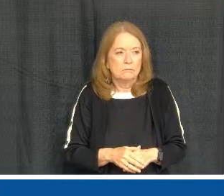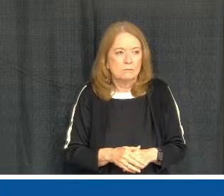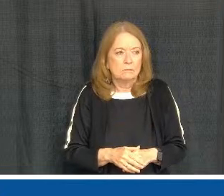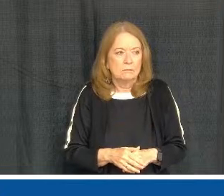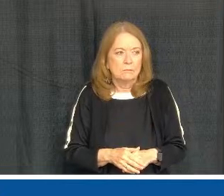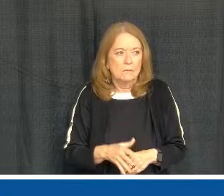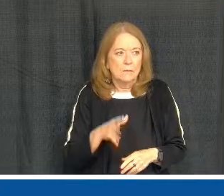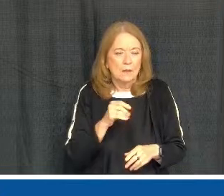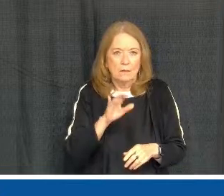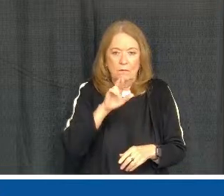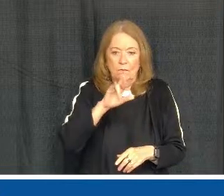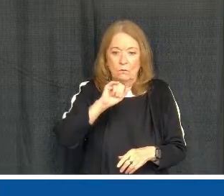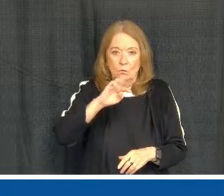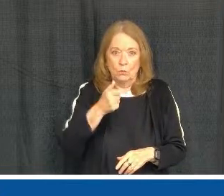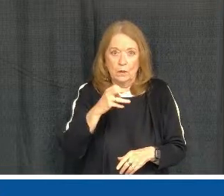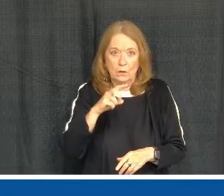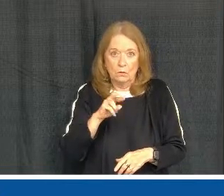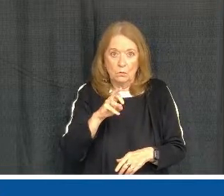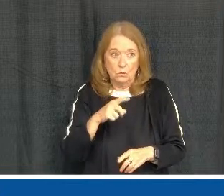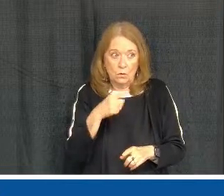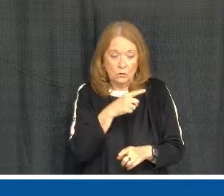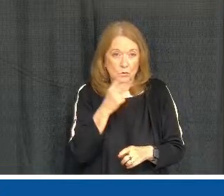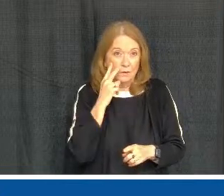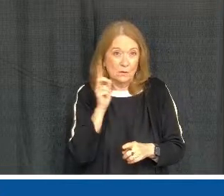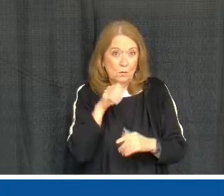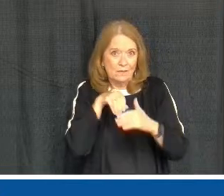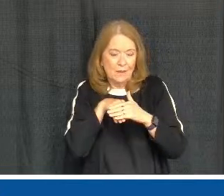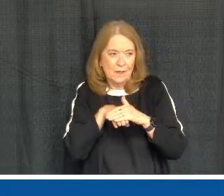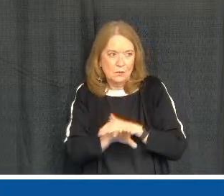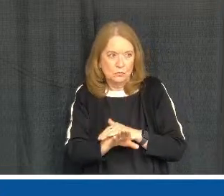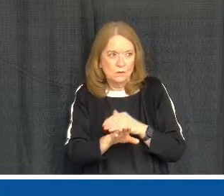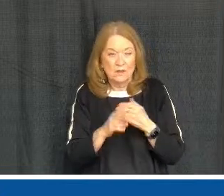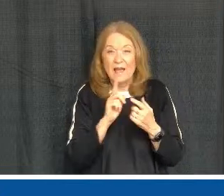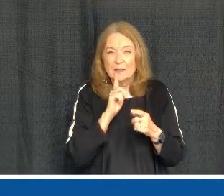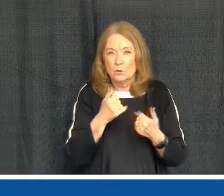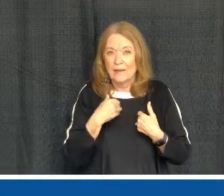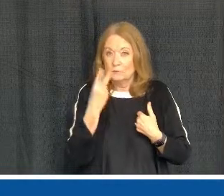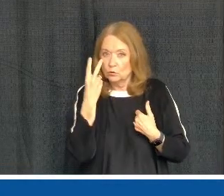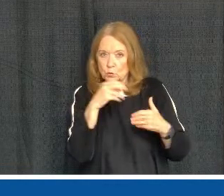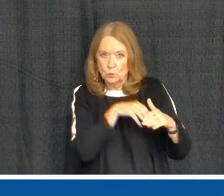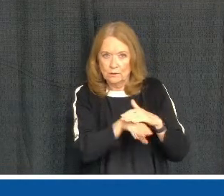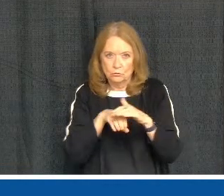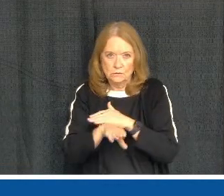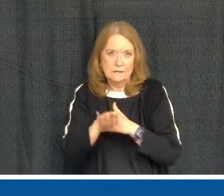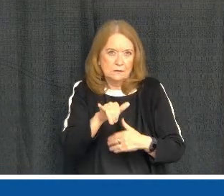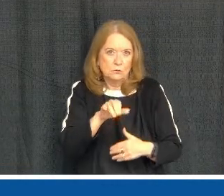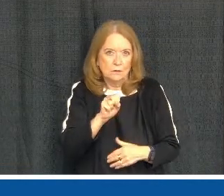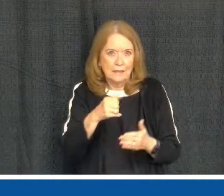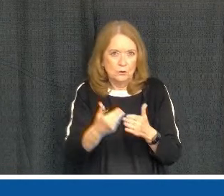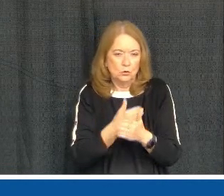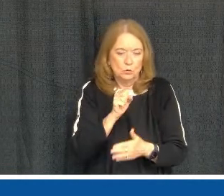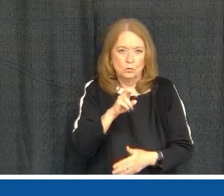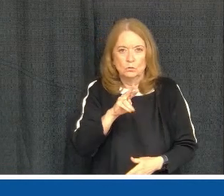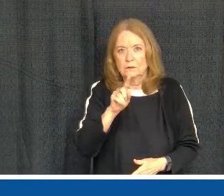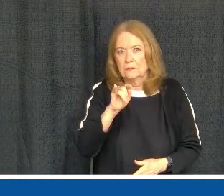And there's Ringgold Road around where the entrance, it does have 2 entrances into that subdivision.